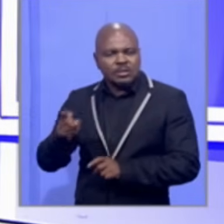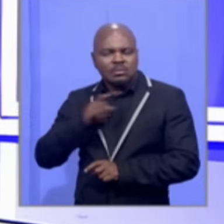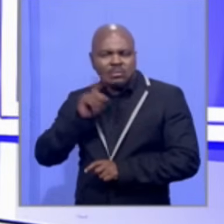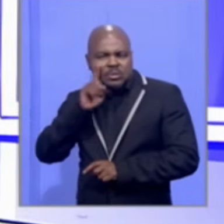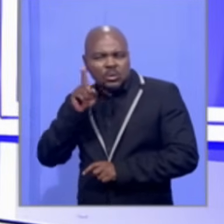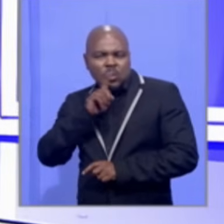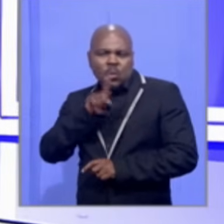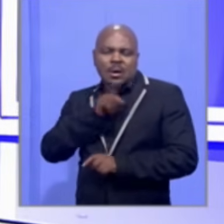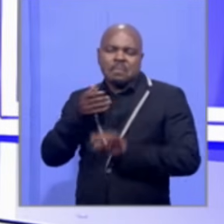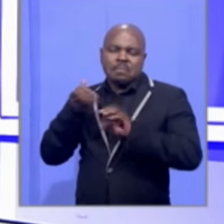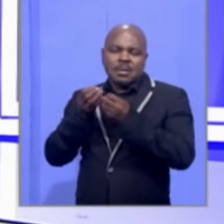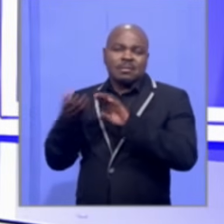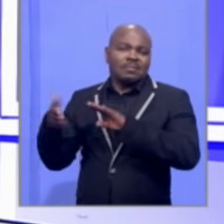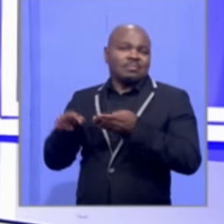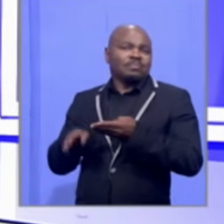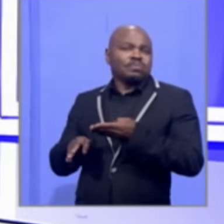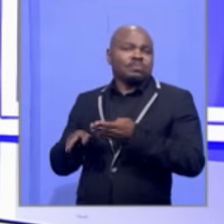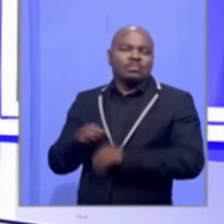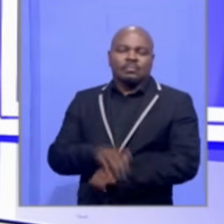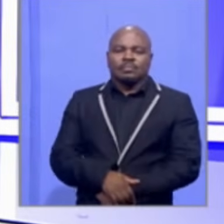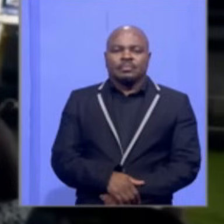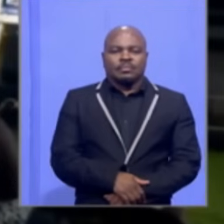tse ngata.